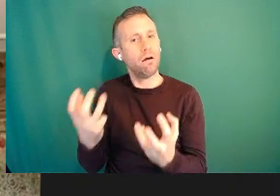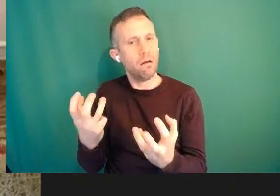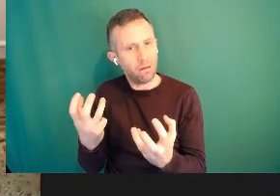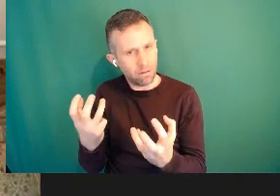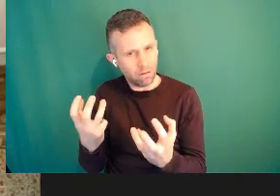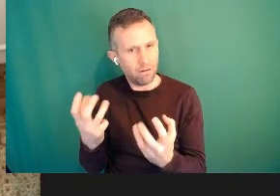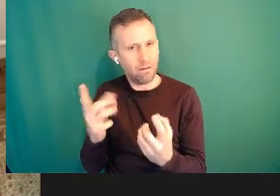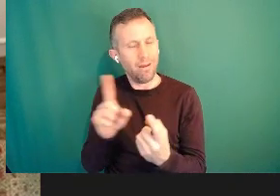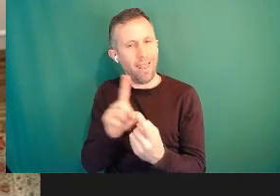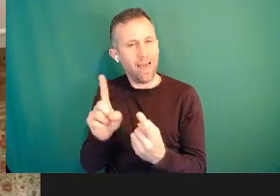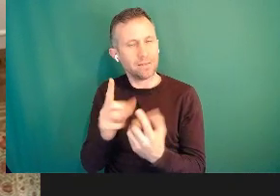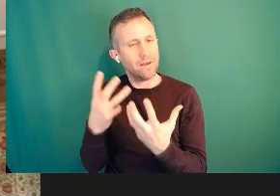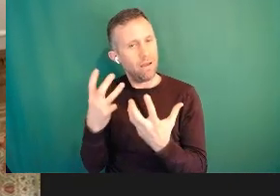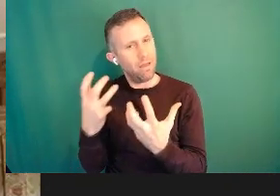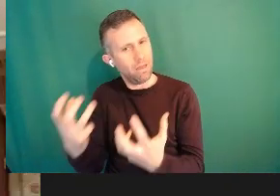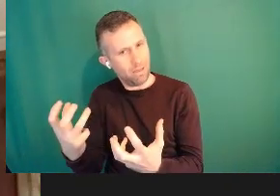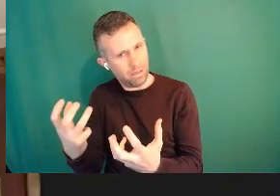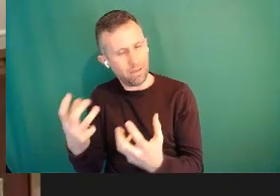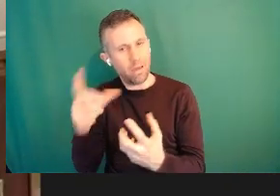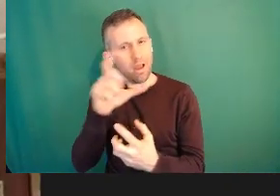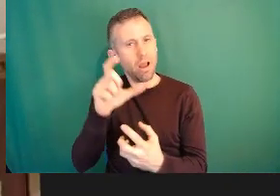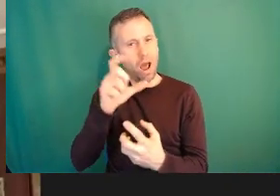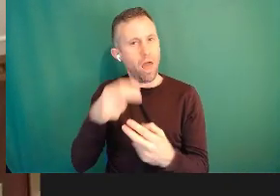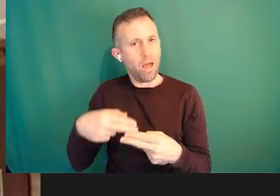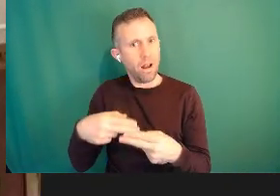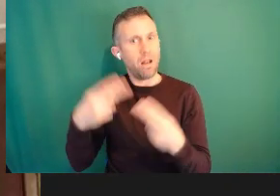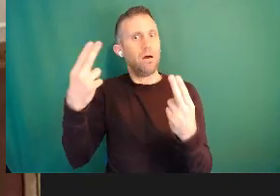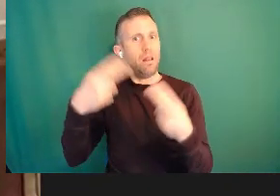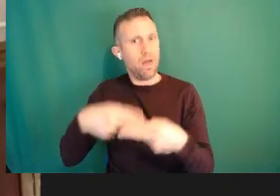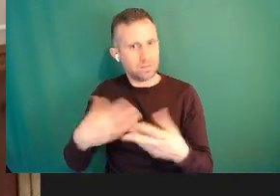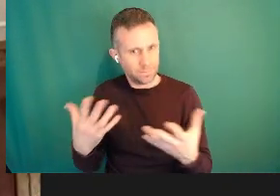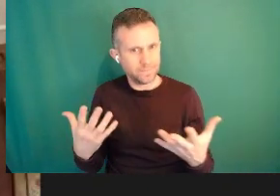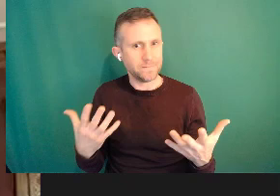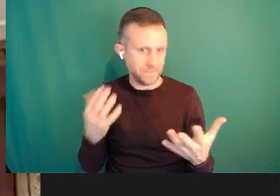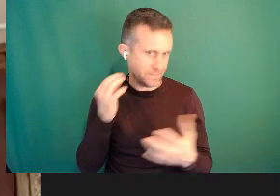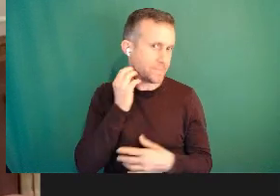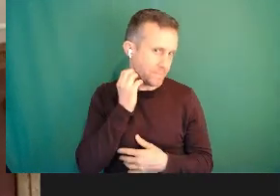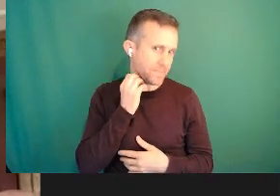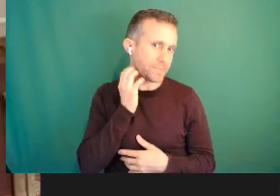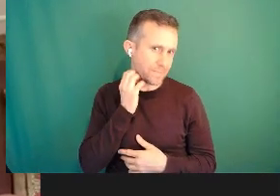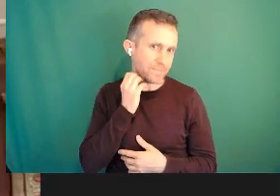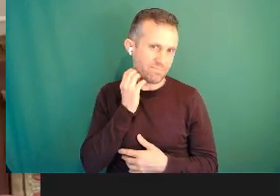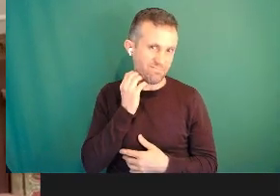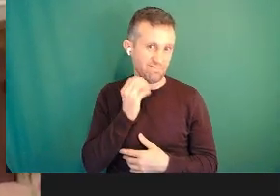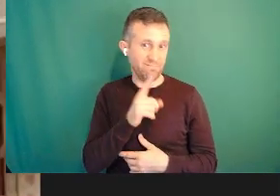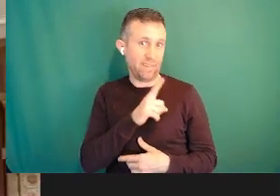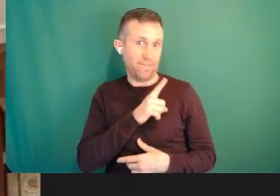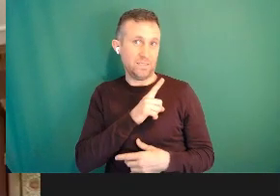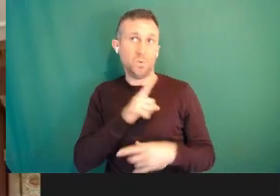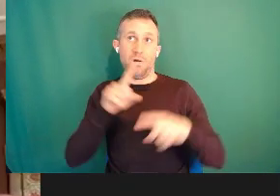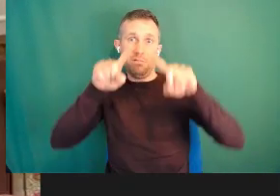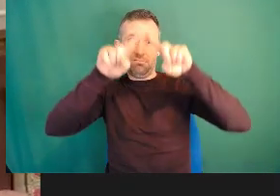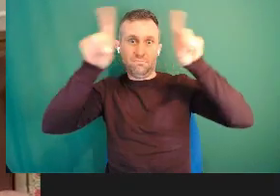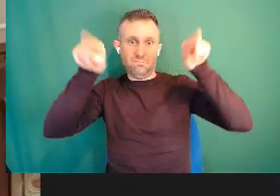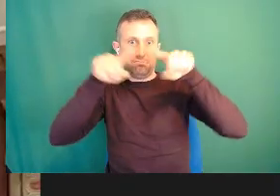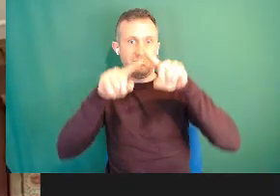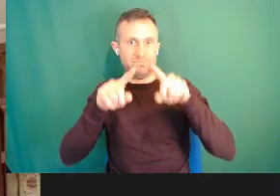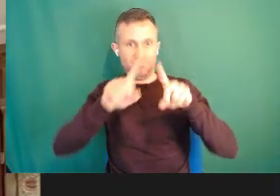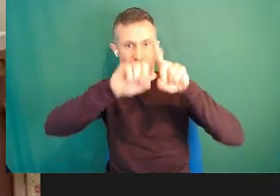come up with this beautiful patchwork pattern where you can see the fabrics, the dyes taken differently to the different